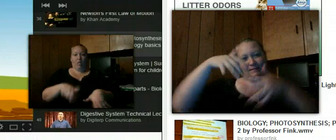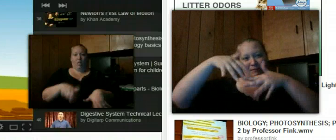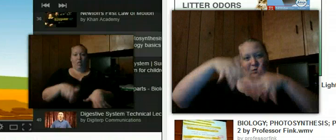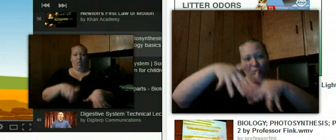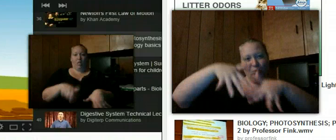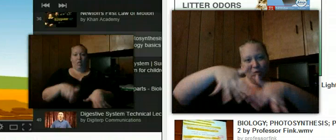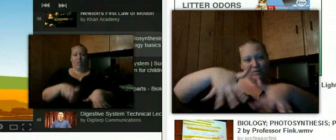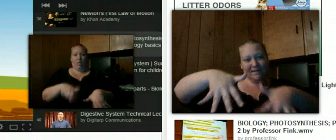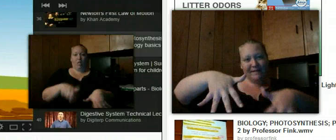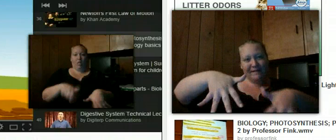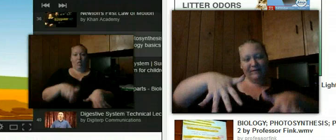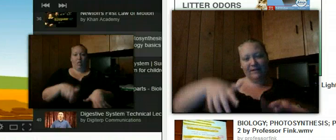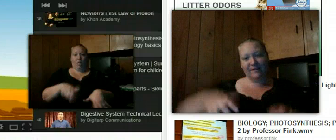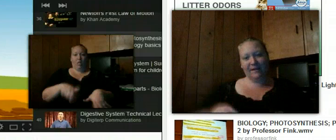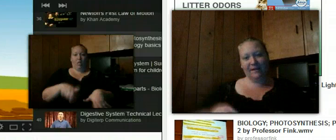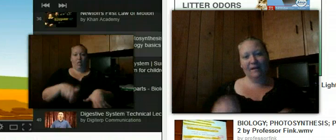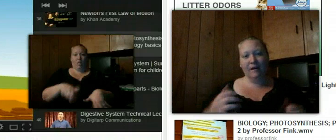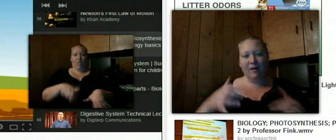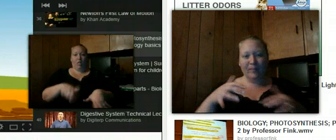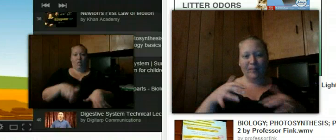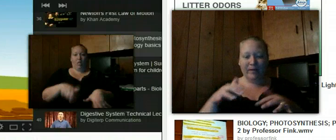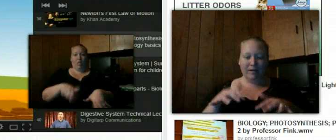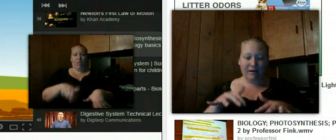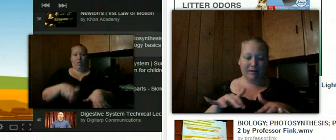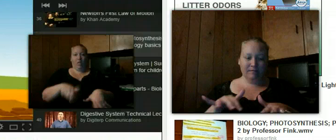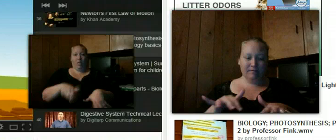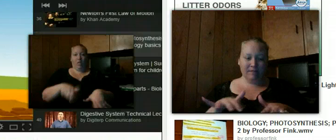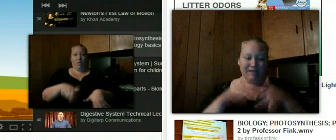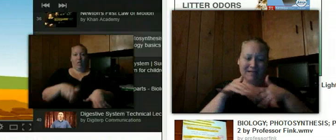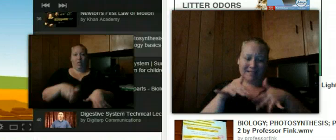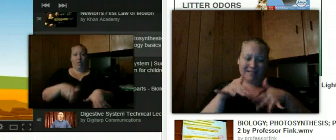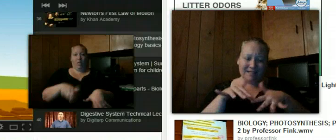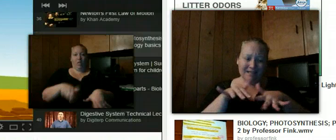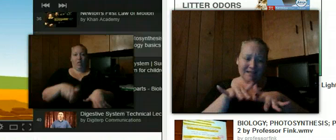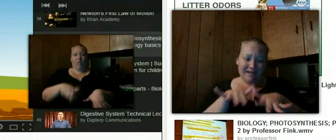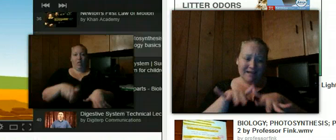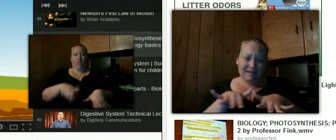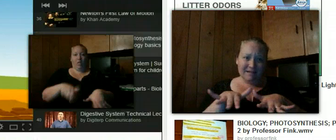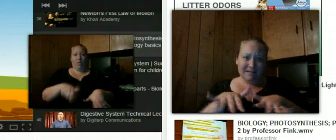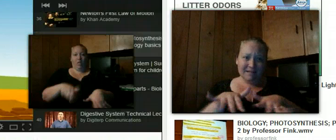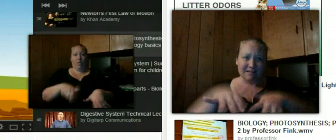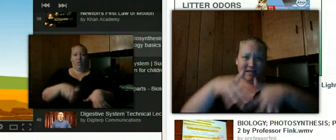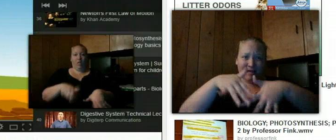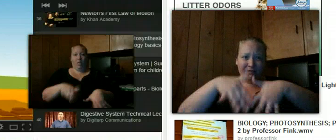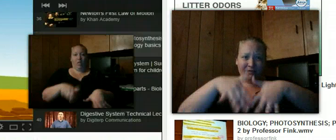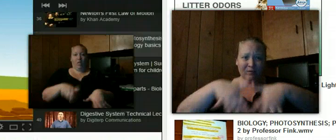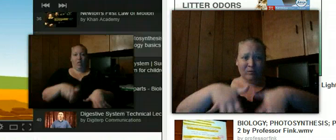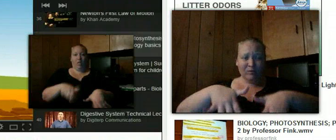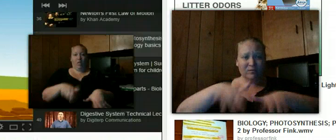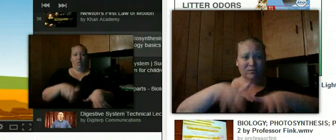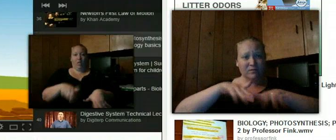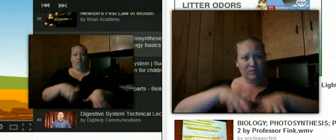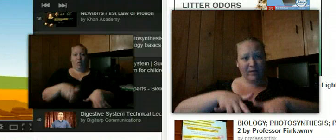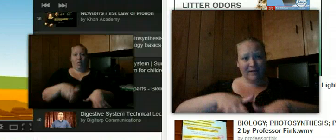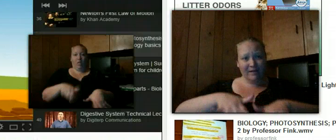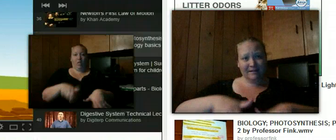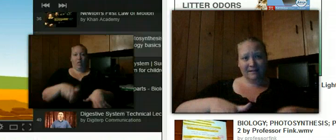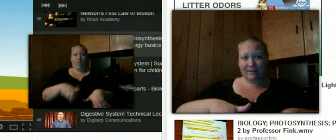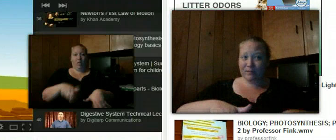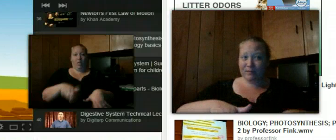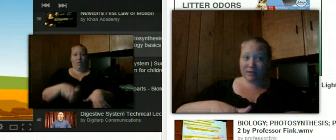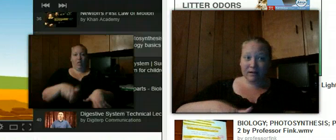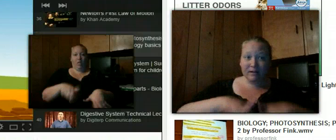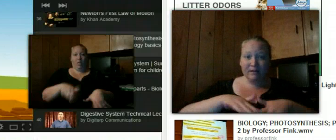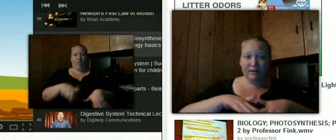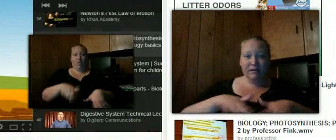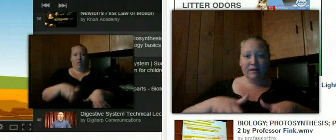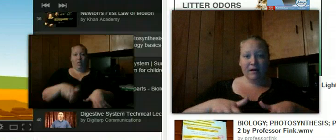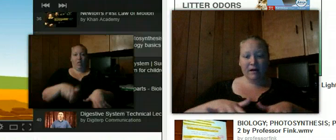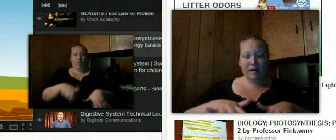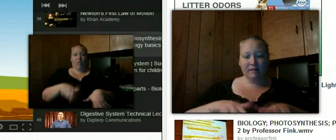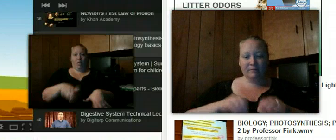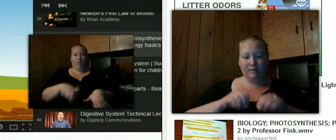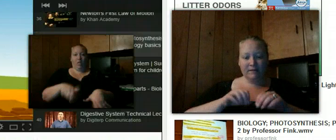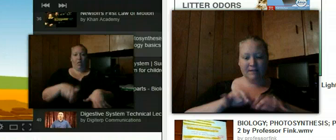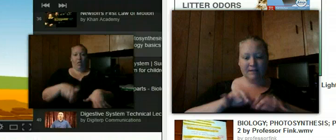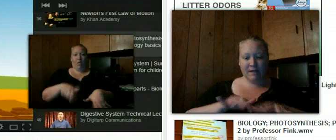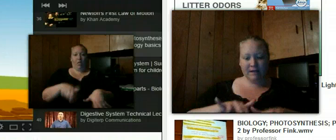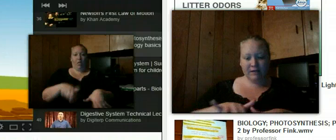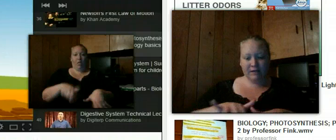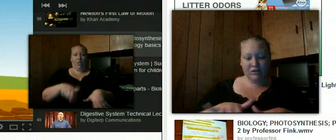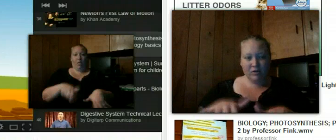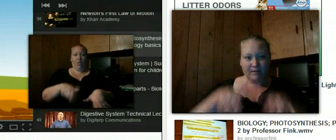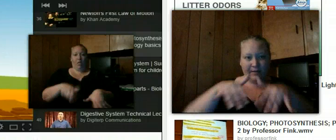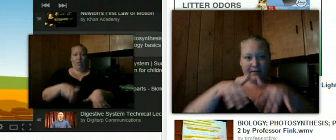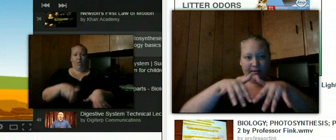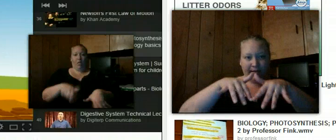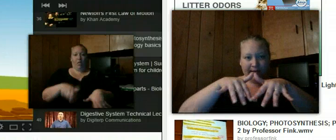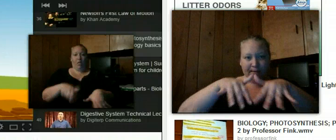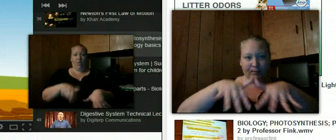with the roots and everything. But I'd like to think that the sign for roots, or the way I set it up, was good, because it